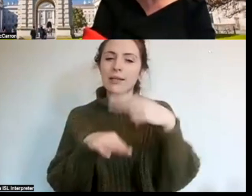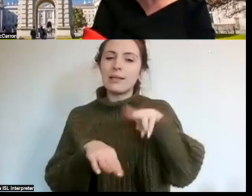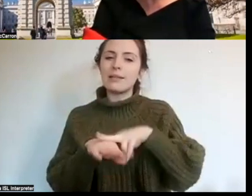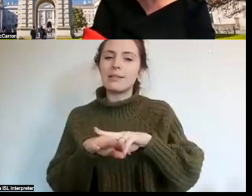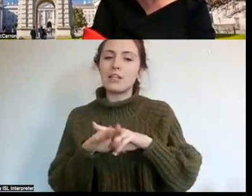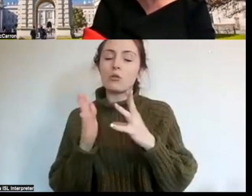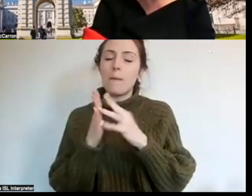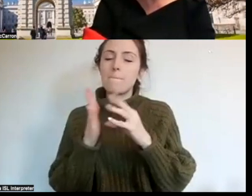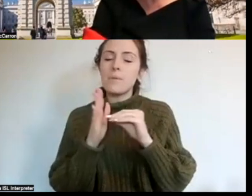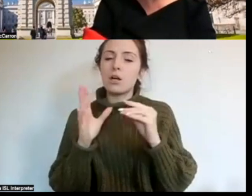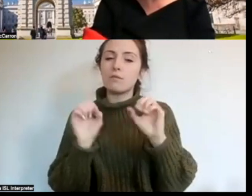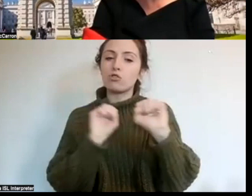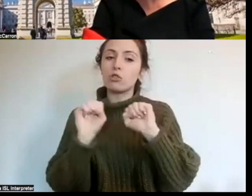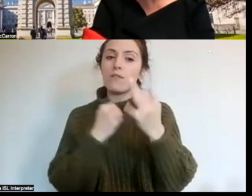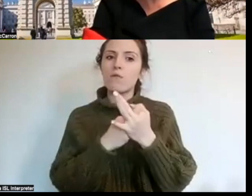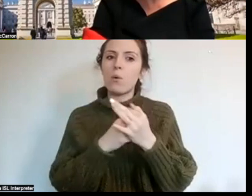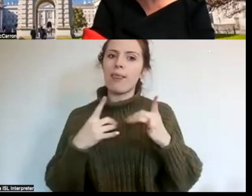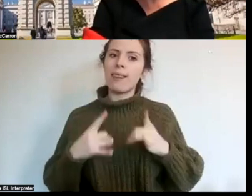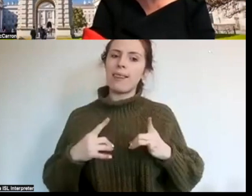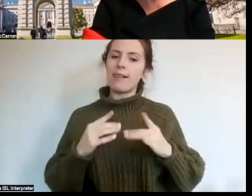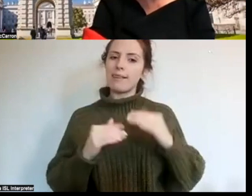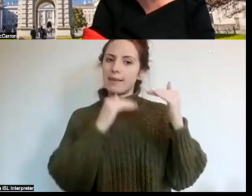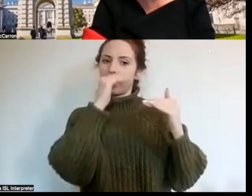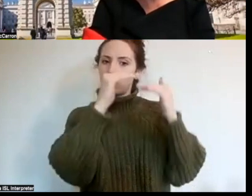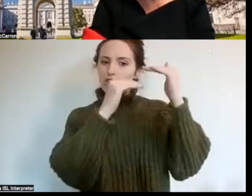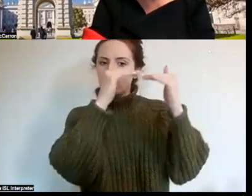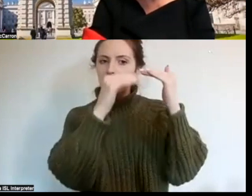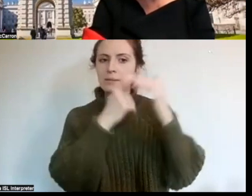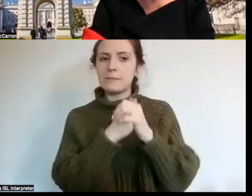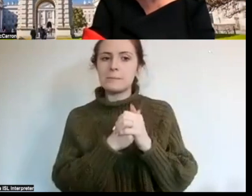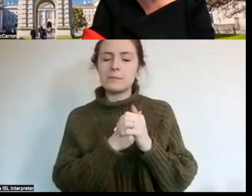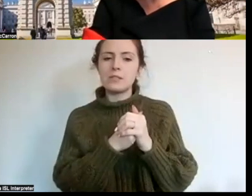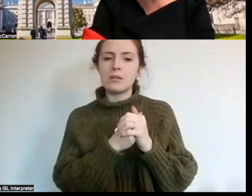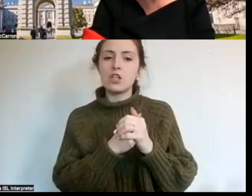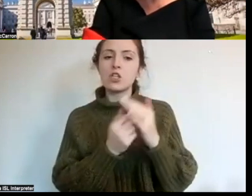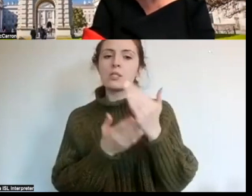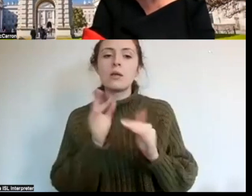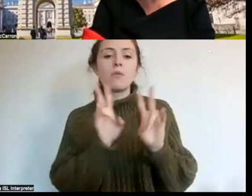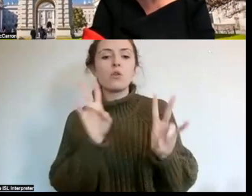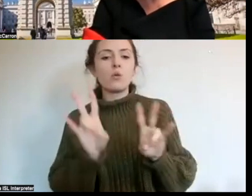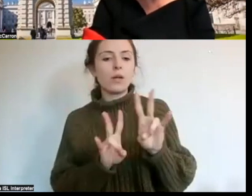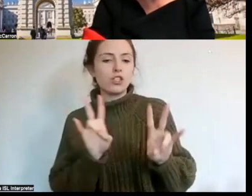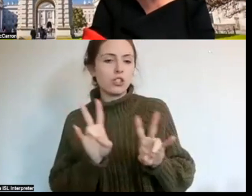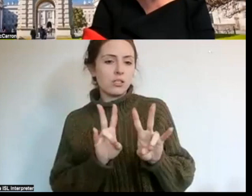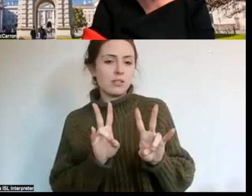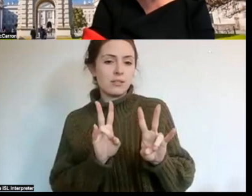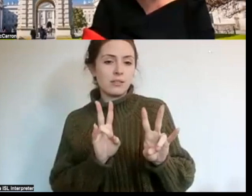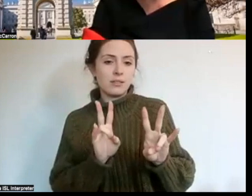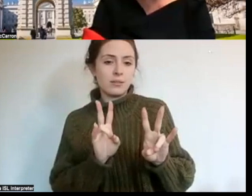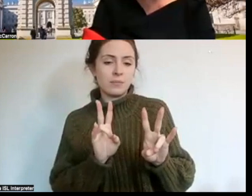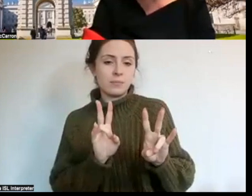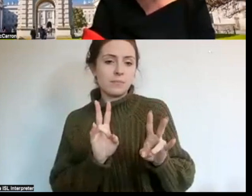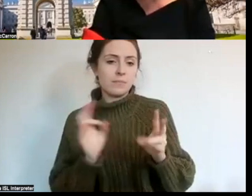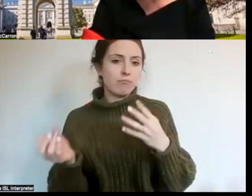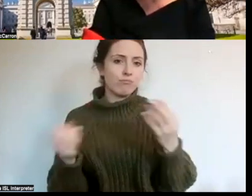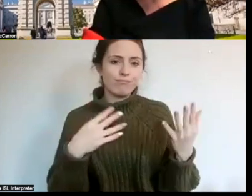for healthy aging across the lifespan of people with intellectual disabilities. Some of the questions that have been raised by